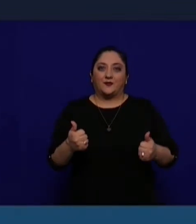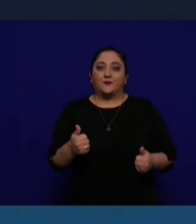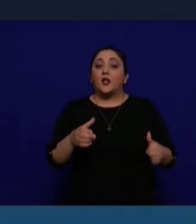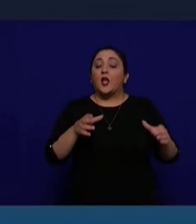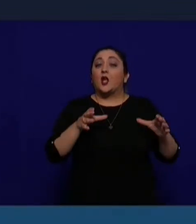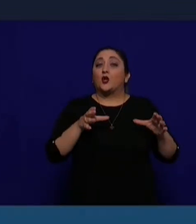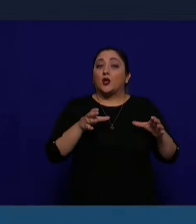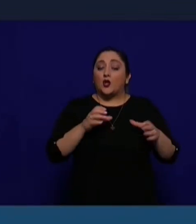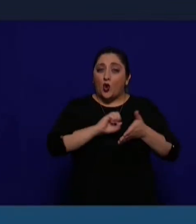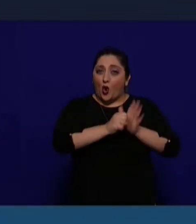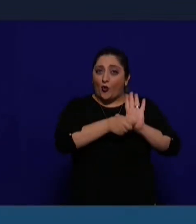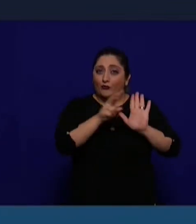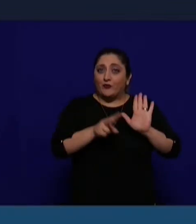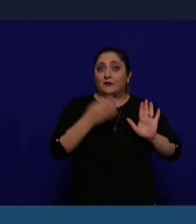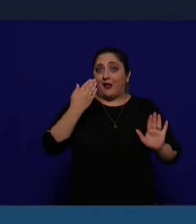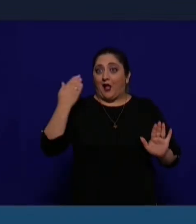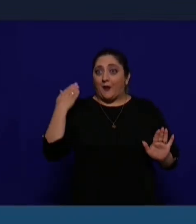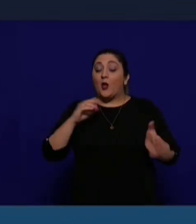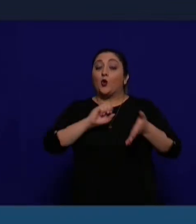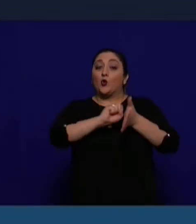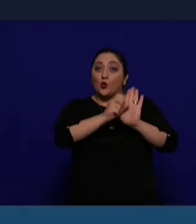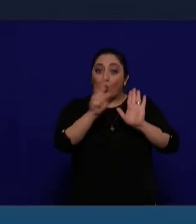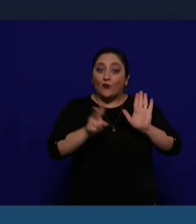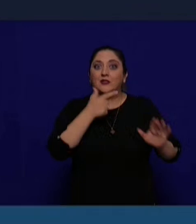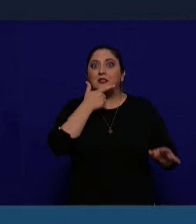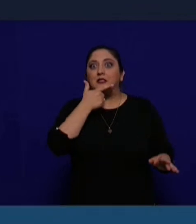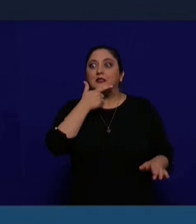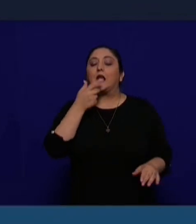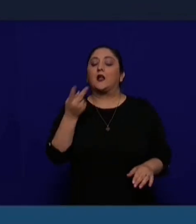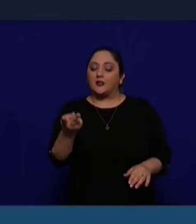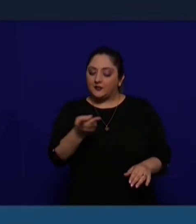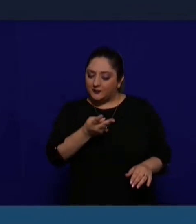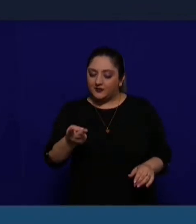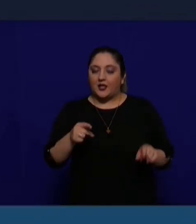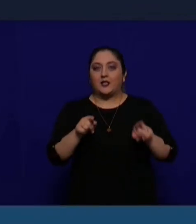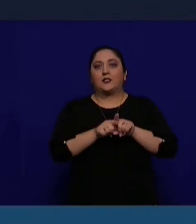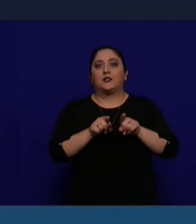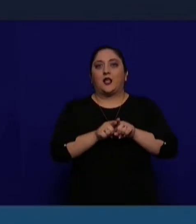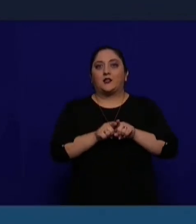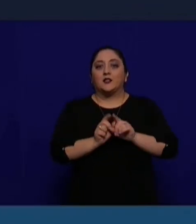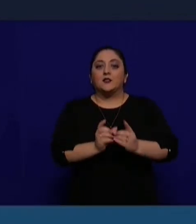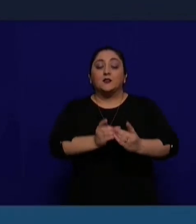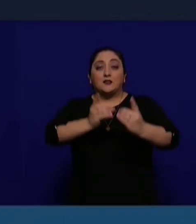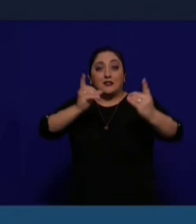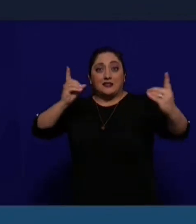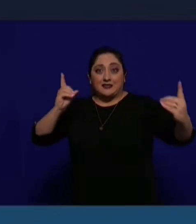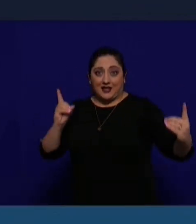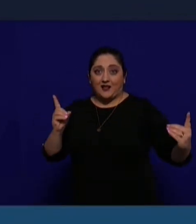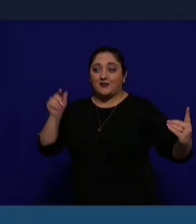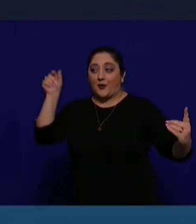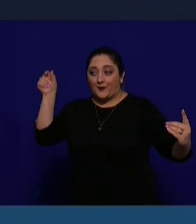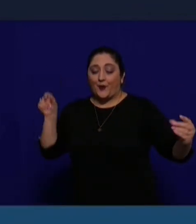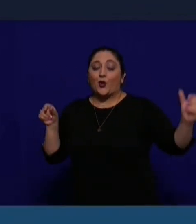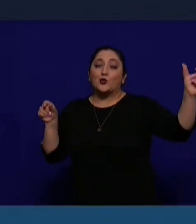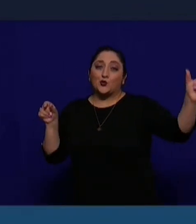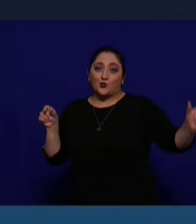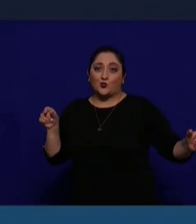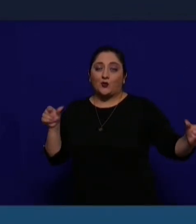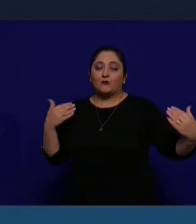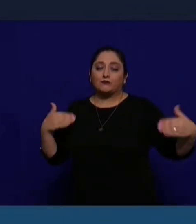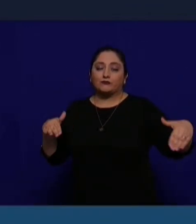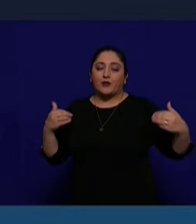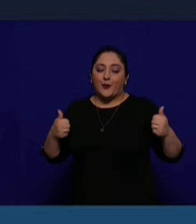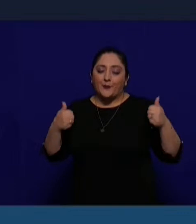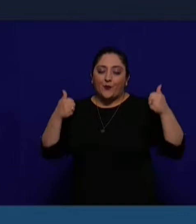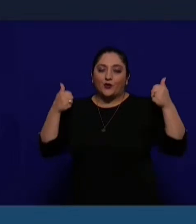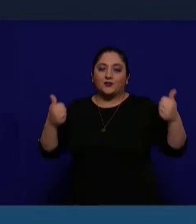li konna nafu kif ukoll għal varjant tal-COVID. Importanti id-distanza minn persuna għall-oħra. Għalhekk il-miżuri li għandna ta'